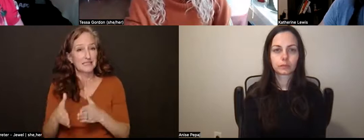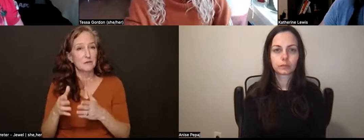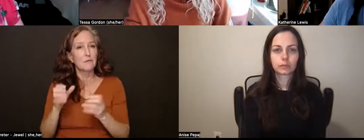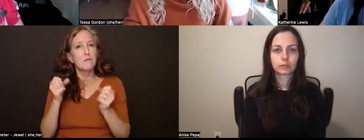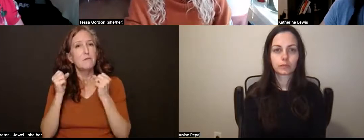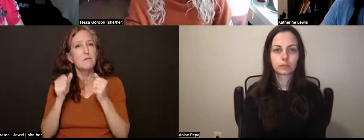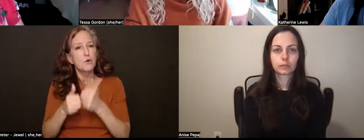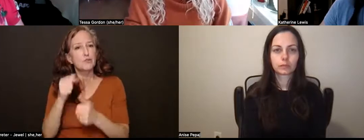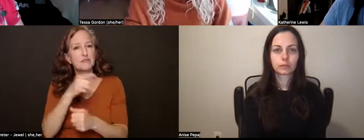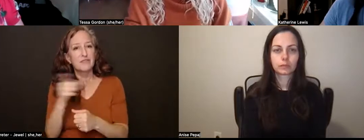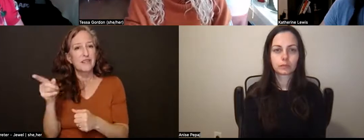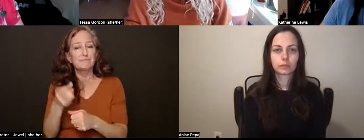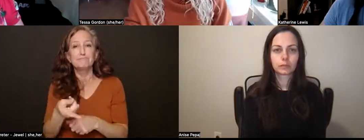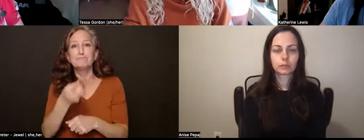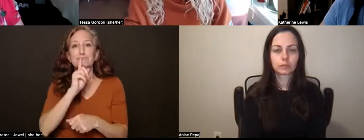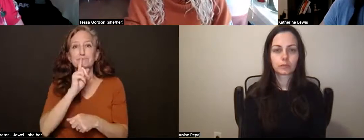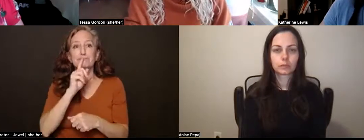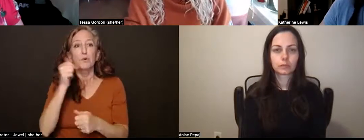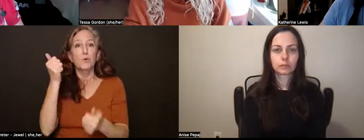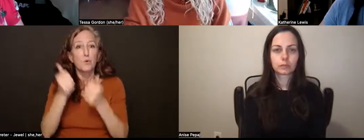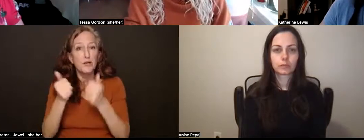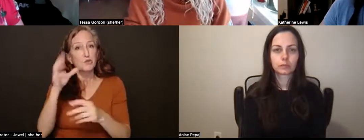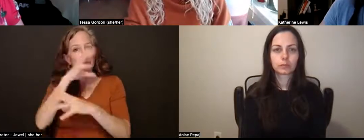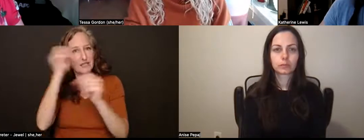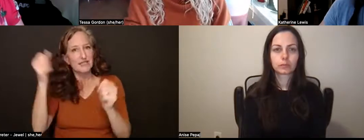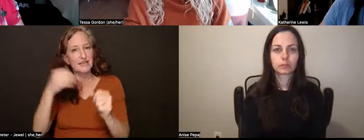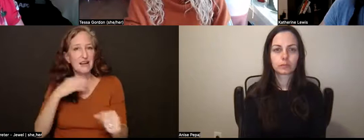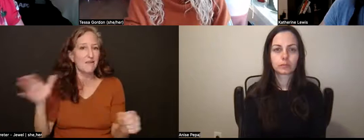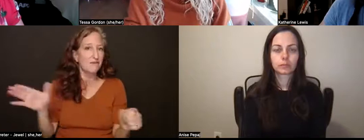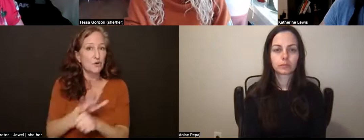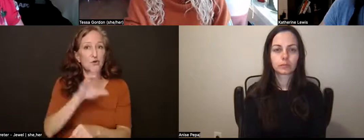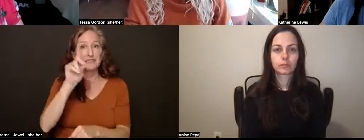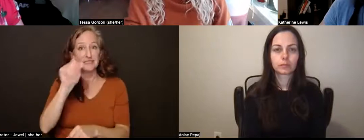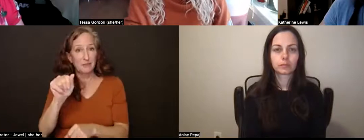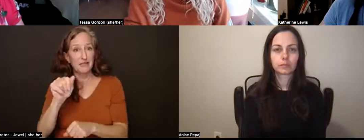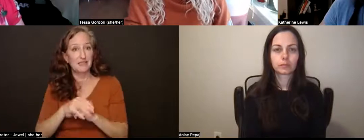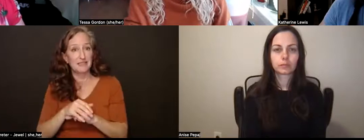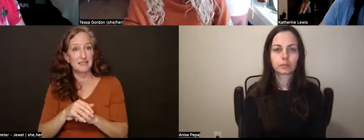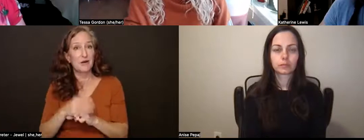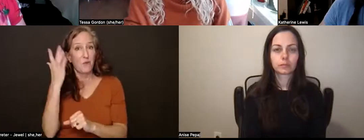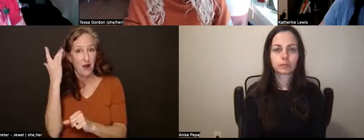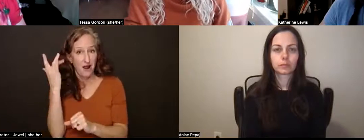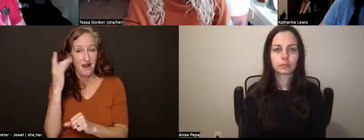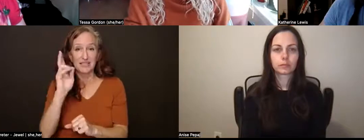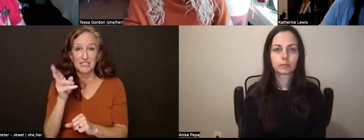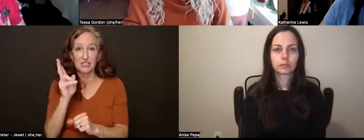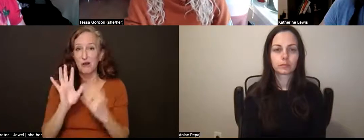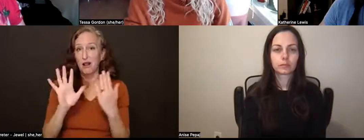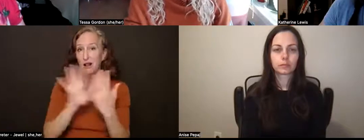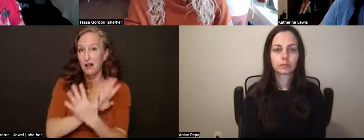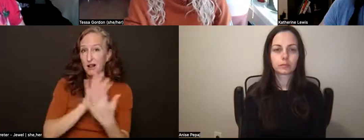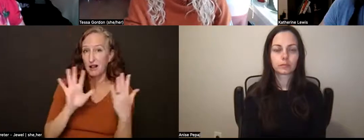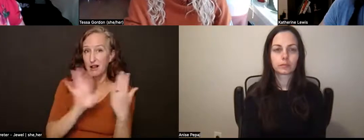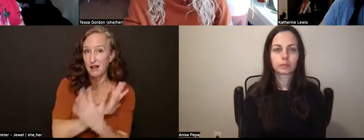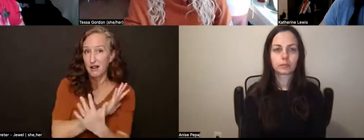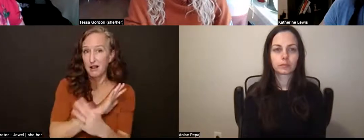you which president actually had a full-fledged disability, but history has covered its tracks to kind